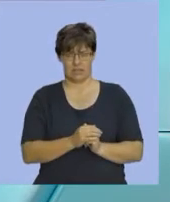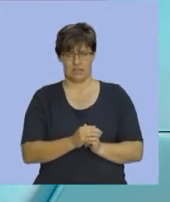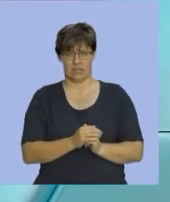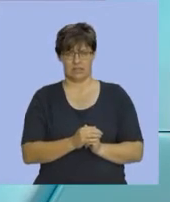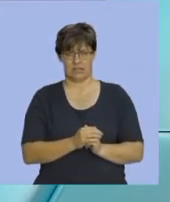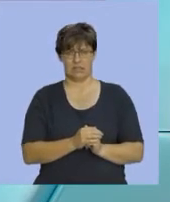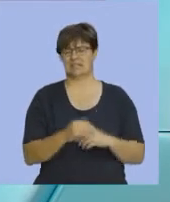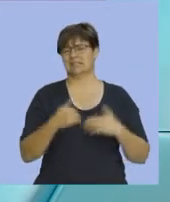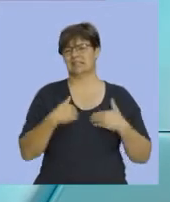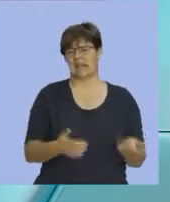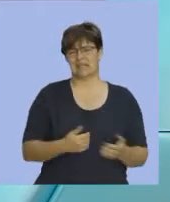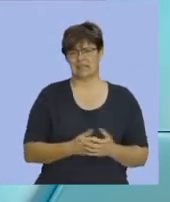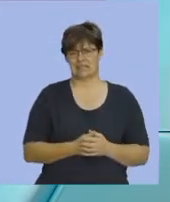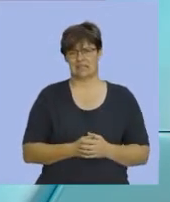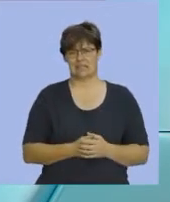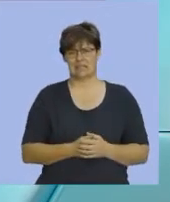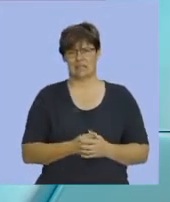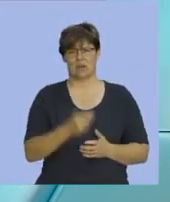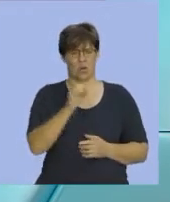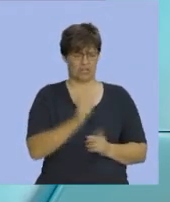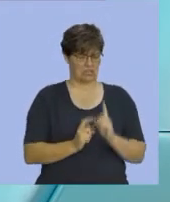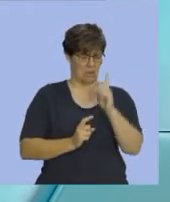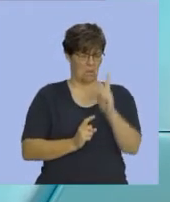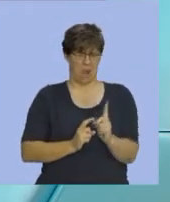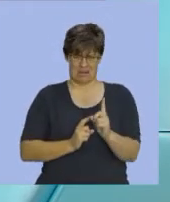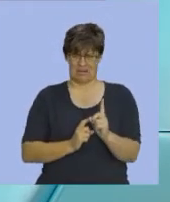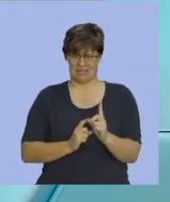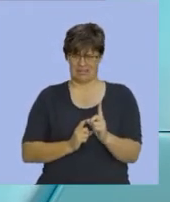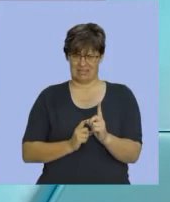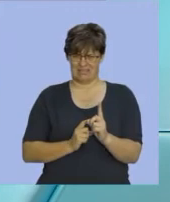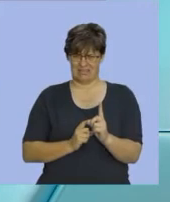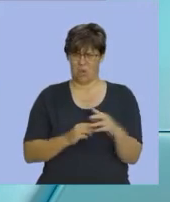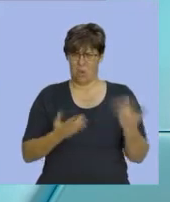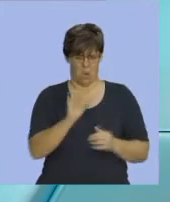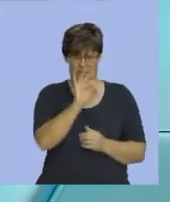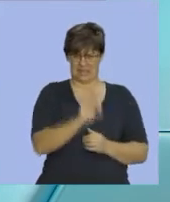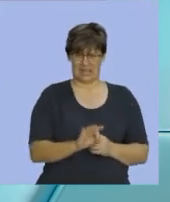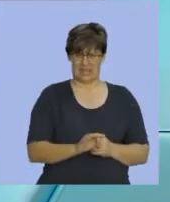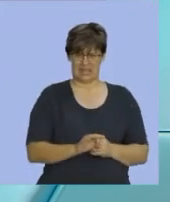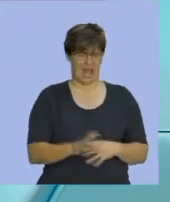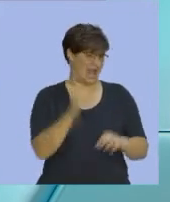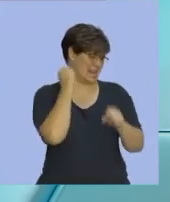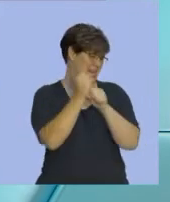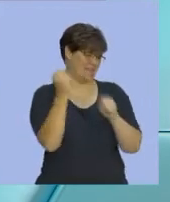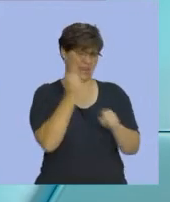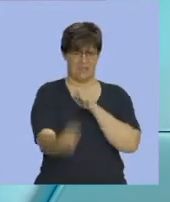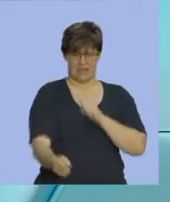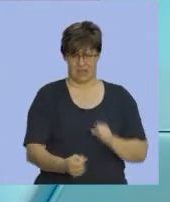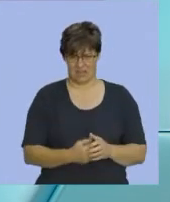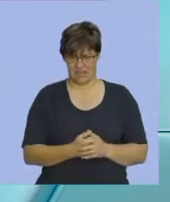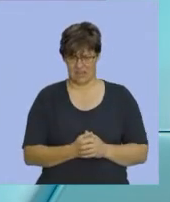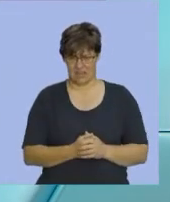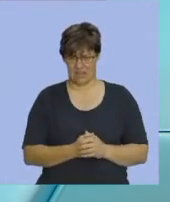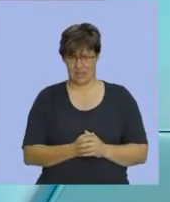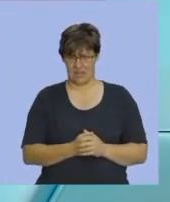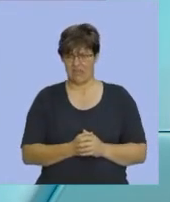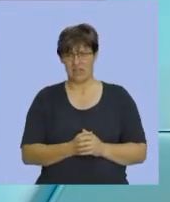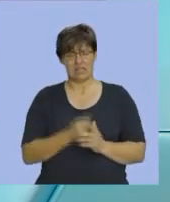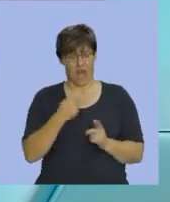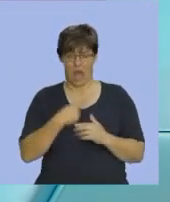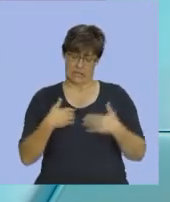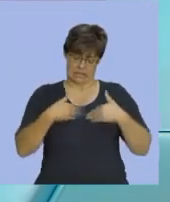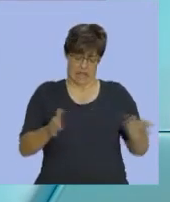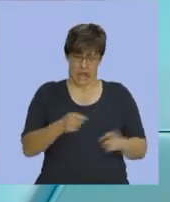plane, they start now having on the origin 1, or they're having 3. That will never be the case, because if you're saying this